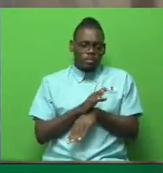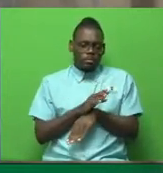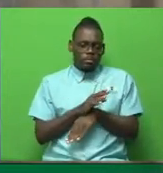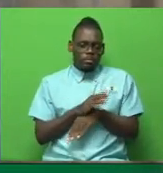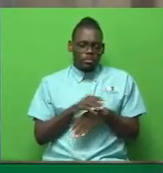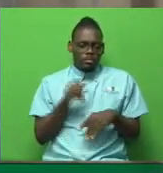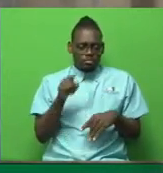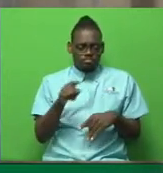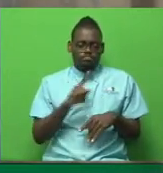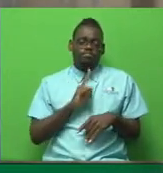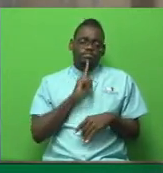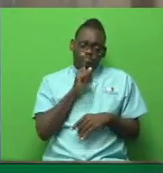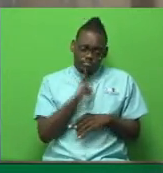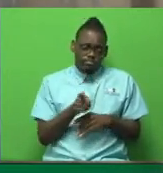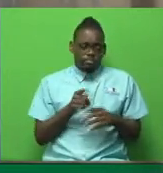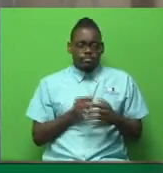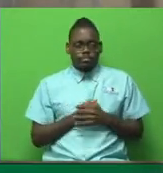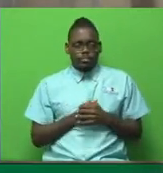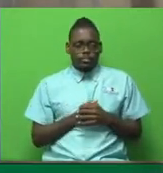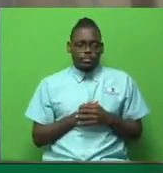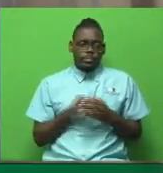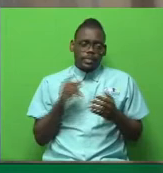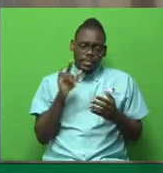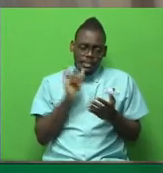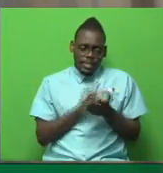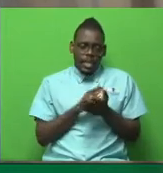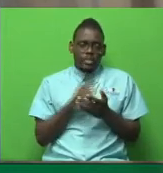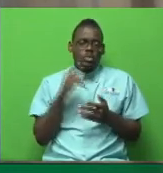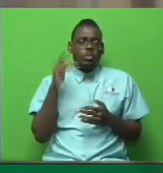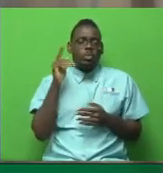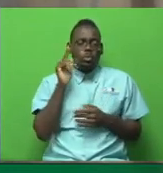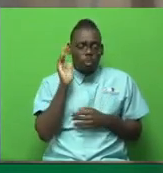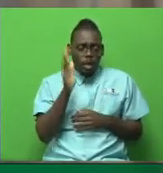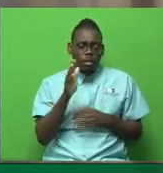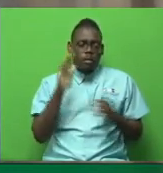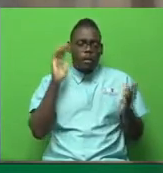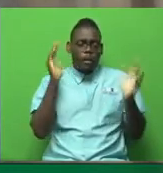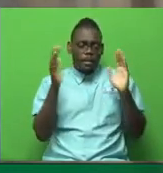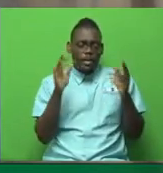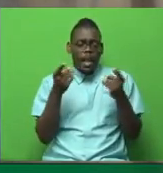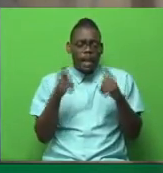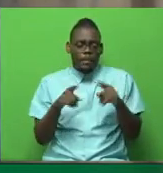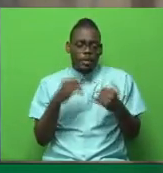Madam speaker is what the minister needs to compare with what is happening today